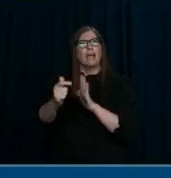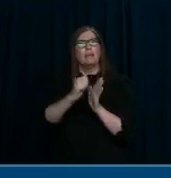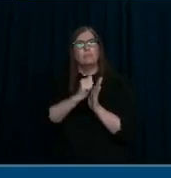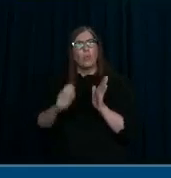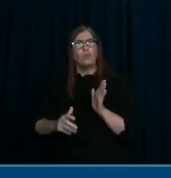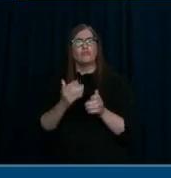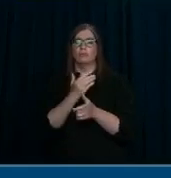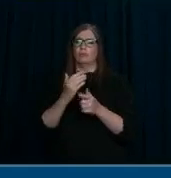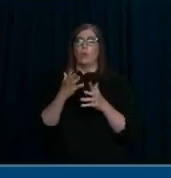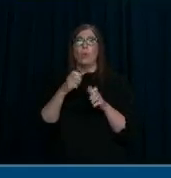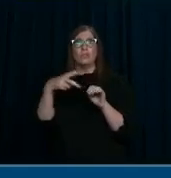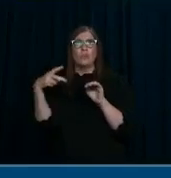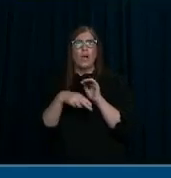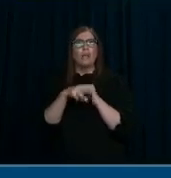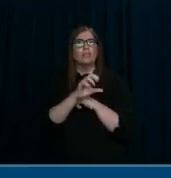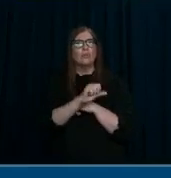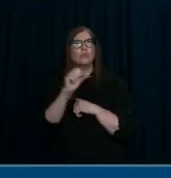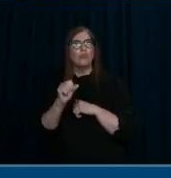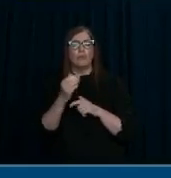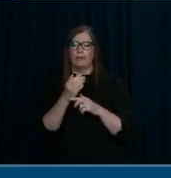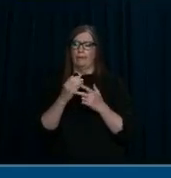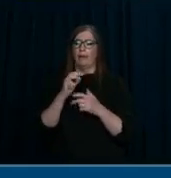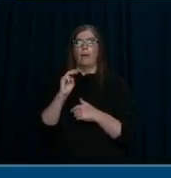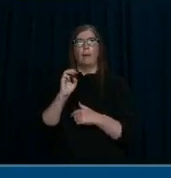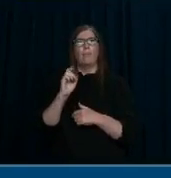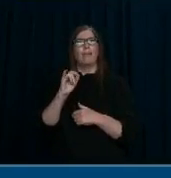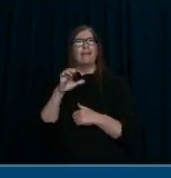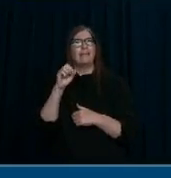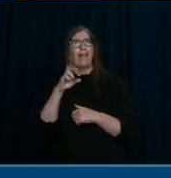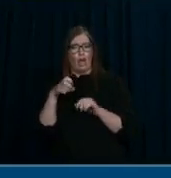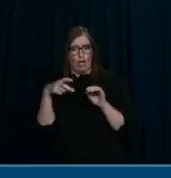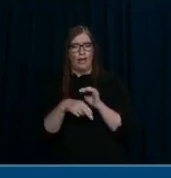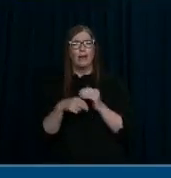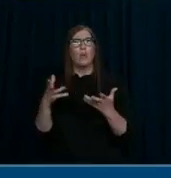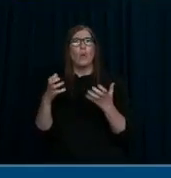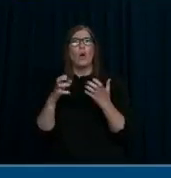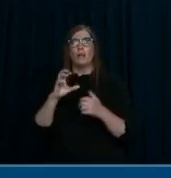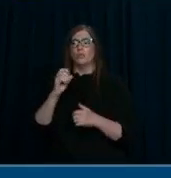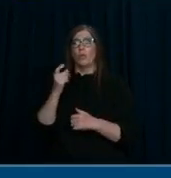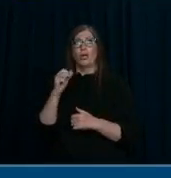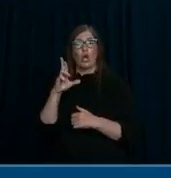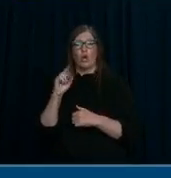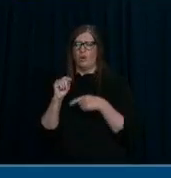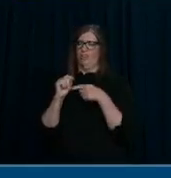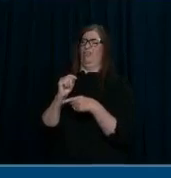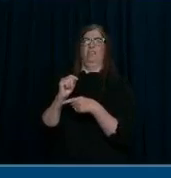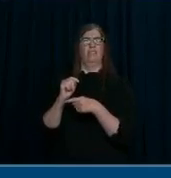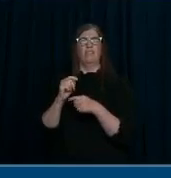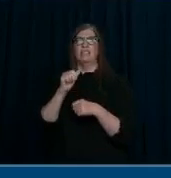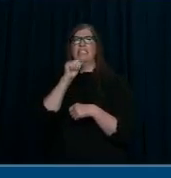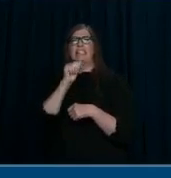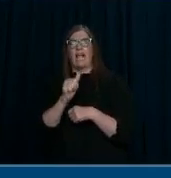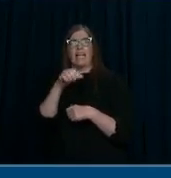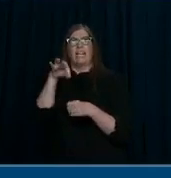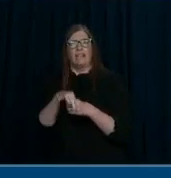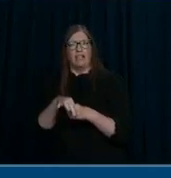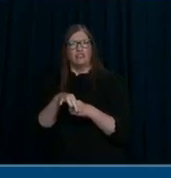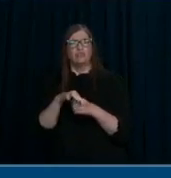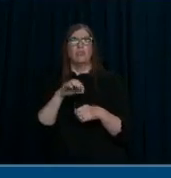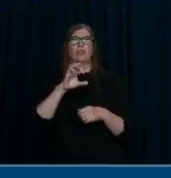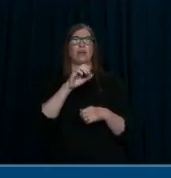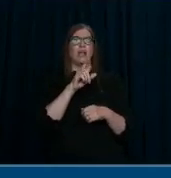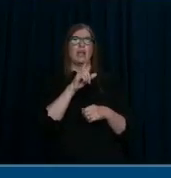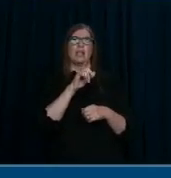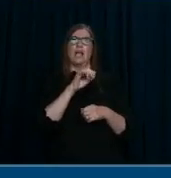cut Social Security and Medicare. David Schweikert is an election denier and a climate denier.